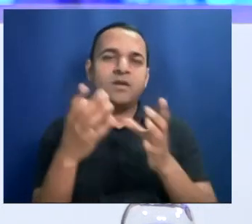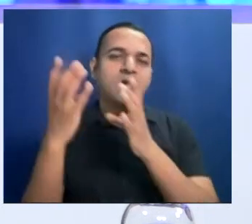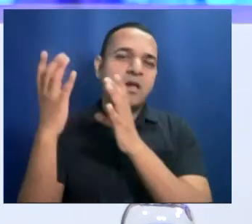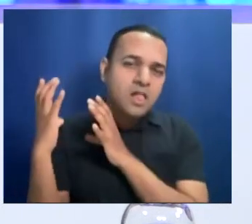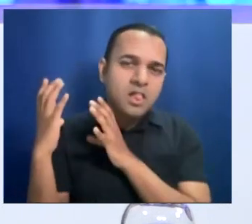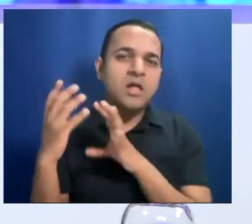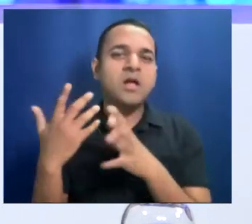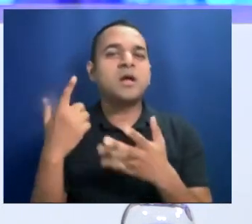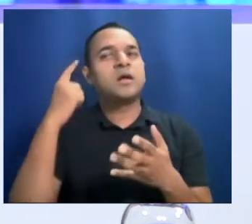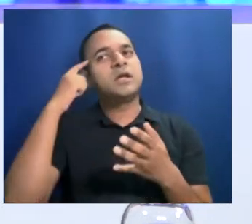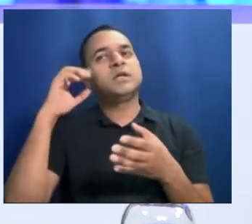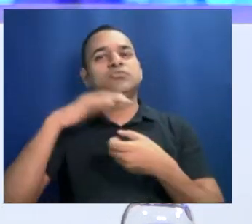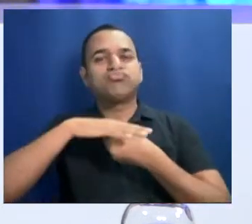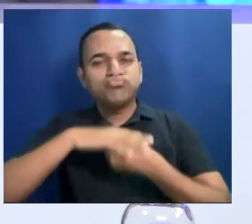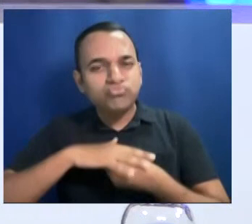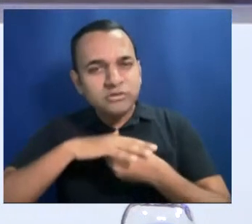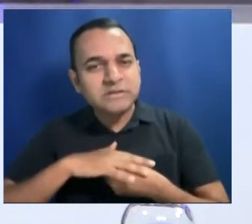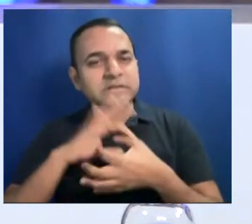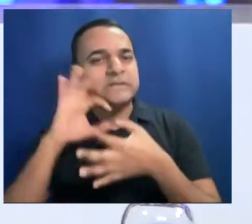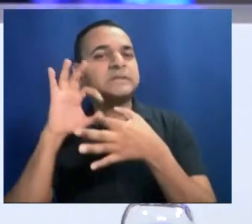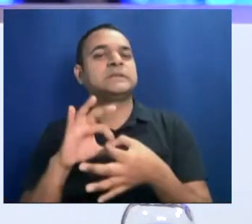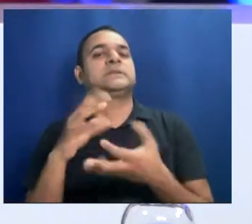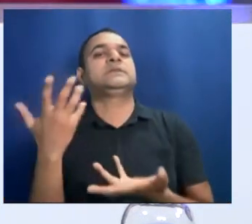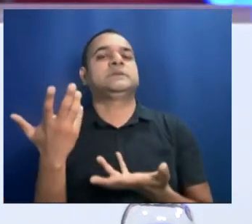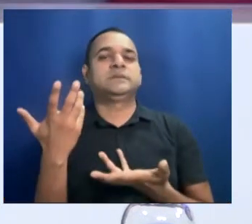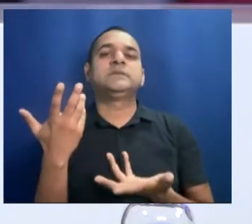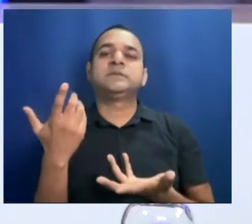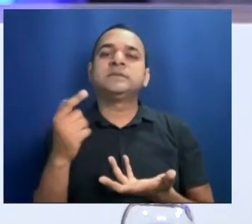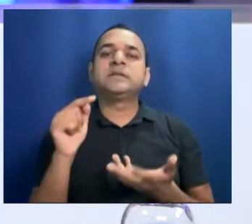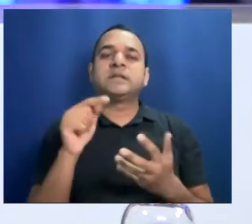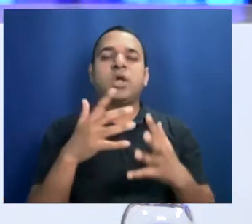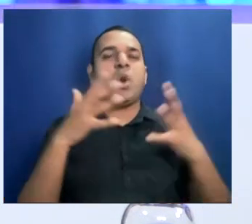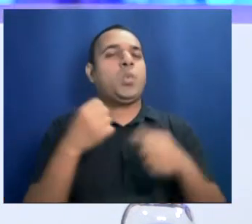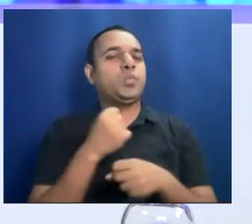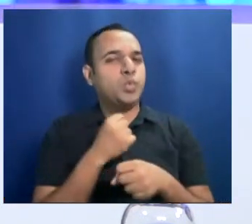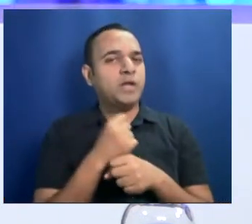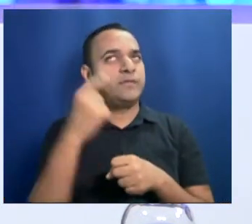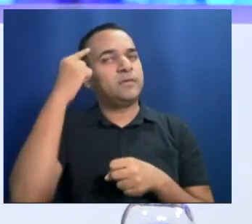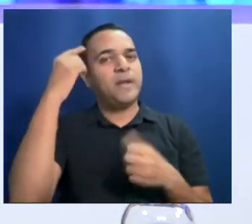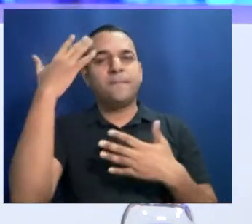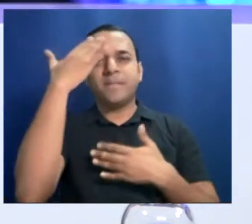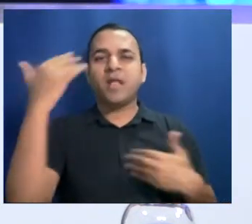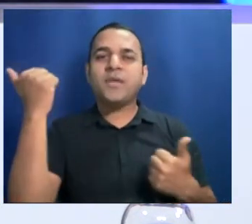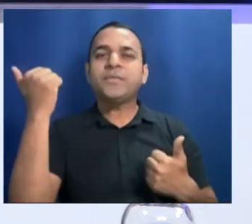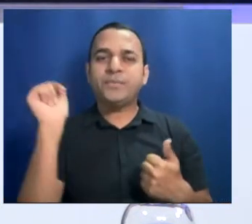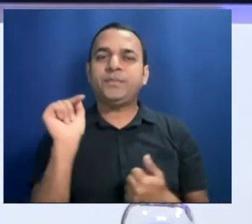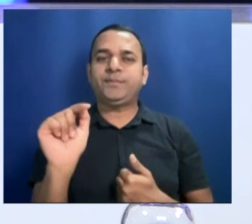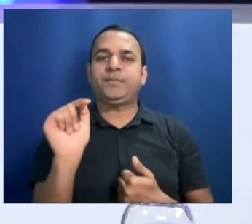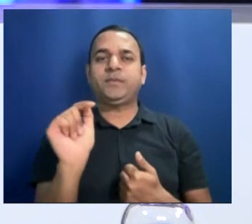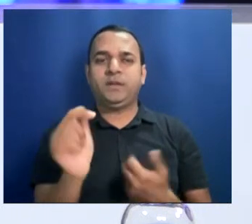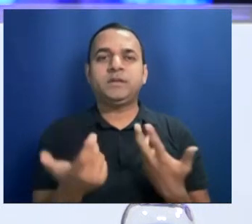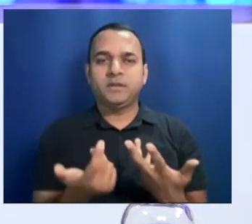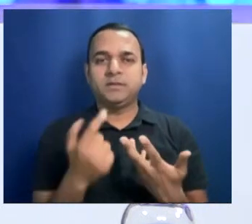high tensions when it comes to also mental health. So that's important. That's why it's important that this